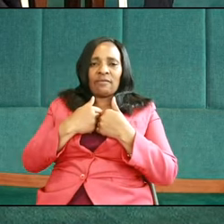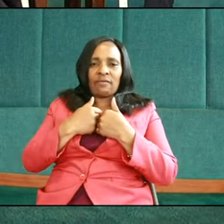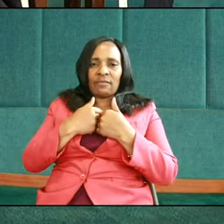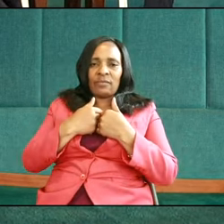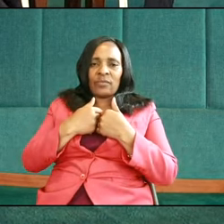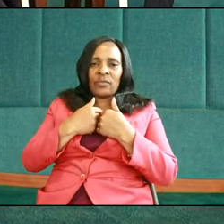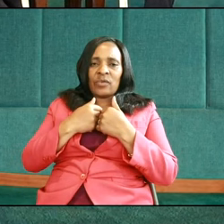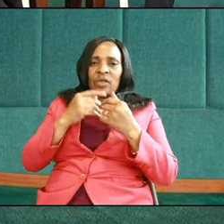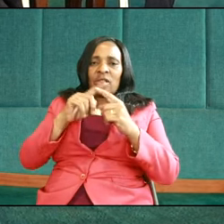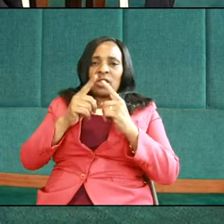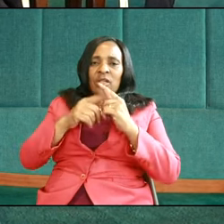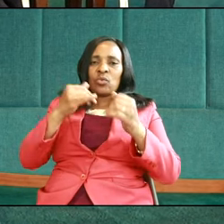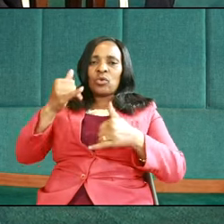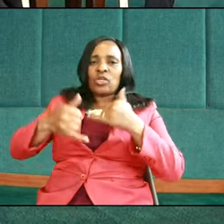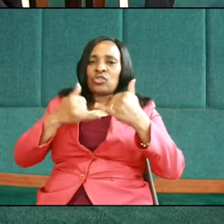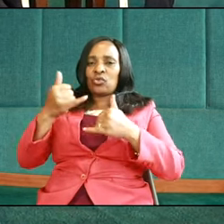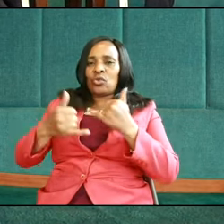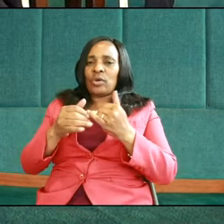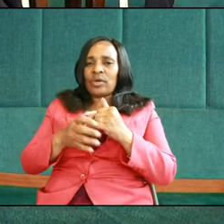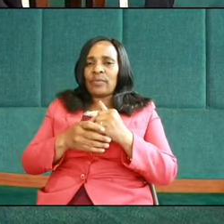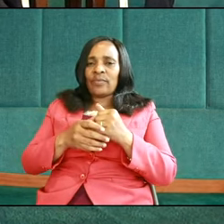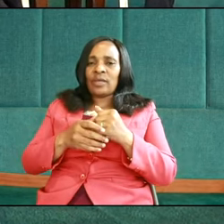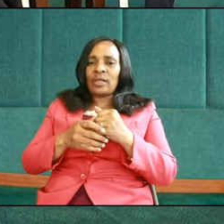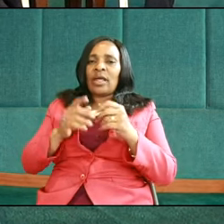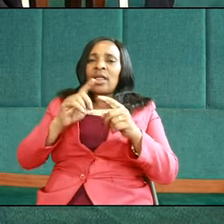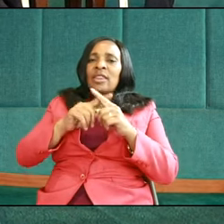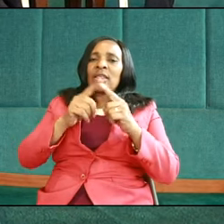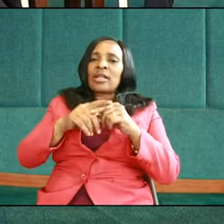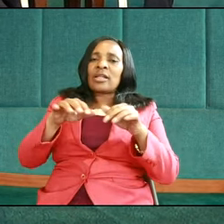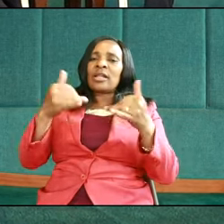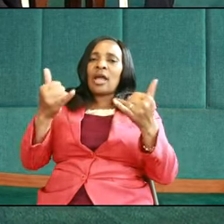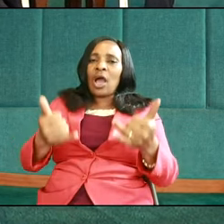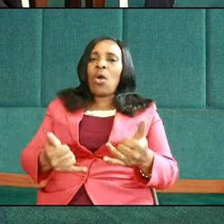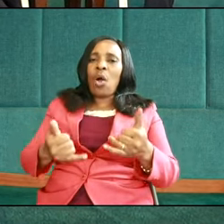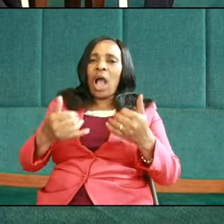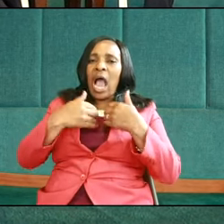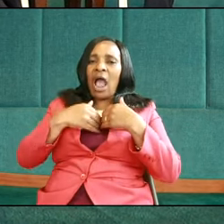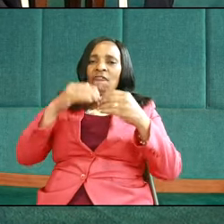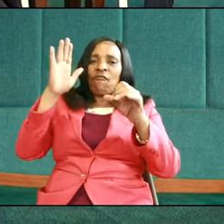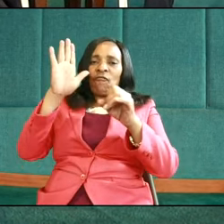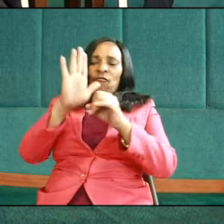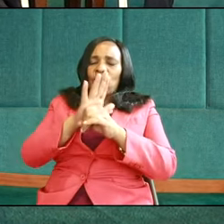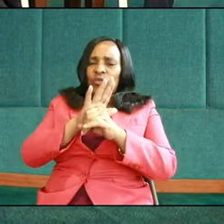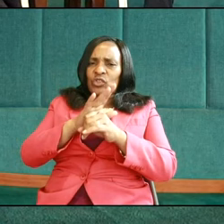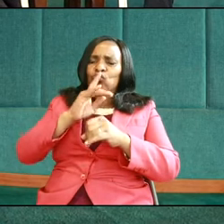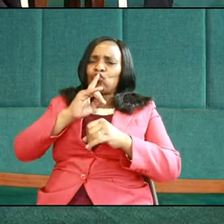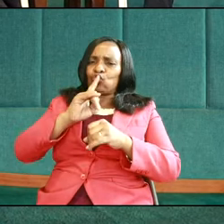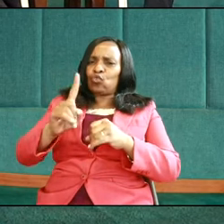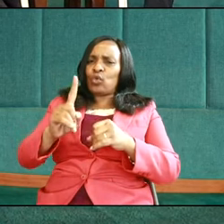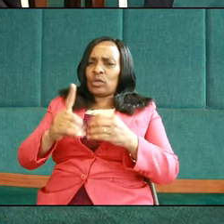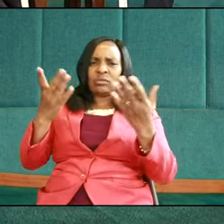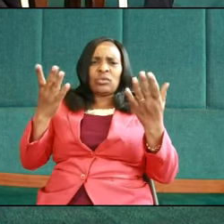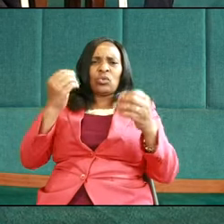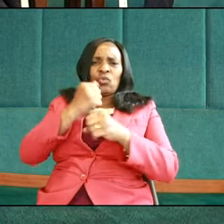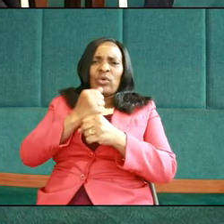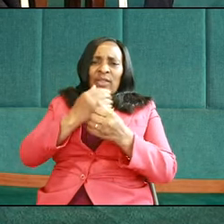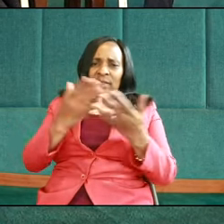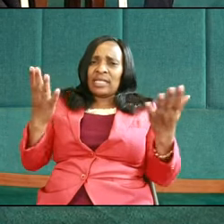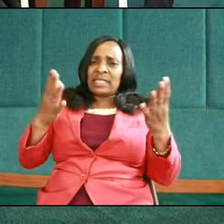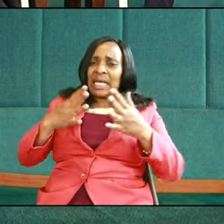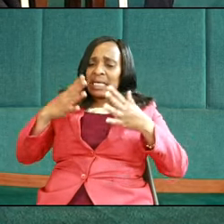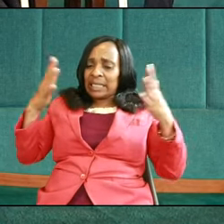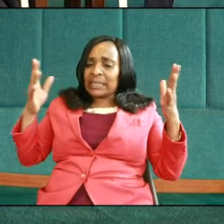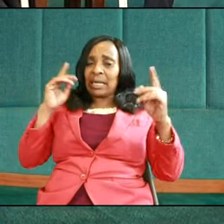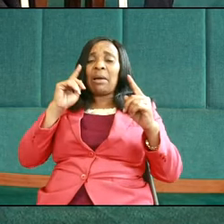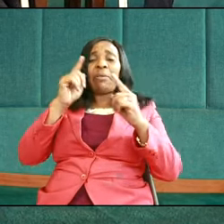we enjoy them. But then now we'll get more fulfilled for sure by, you know, doing things for a greater